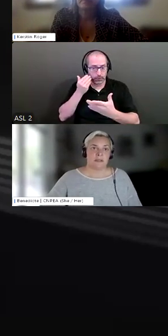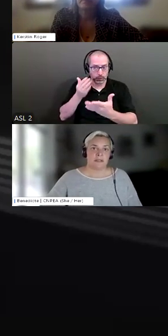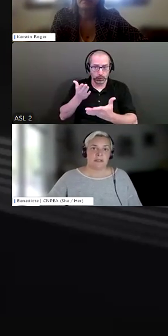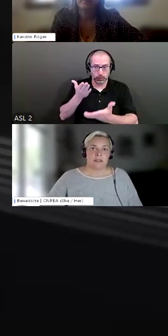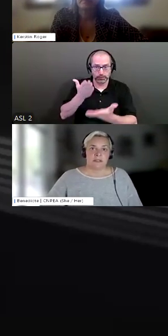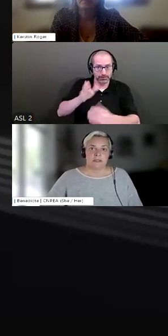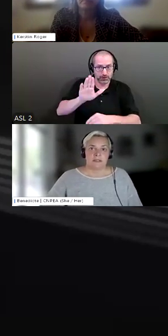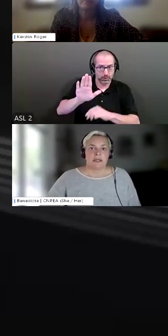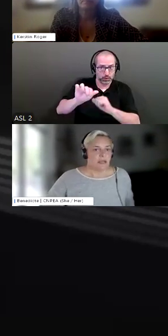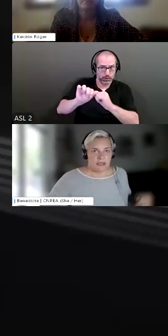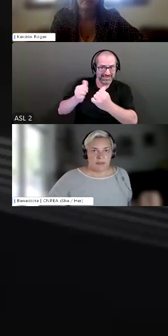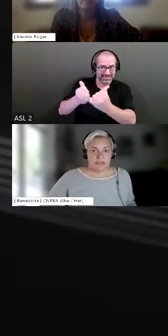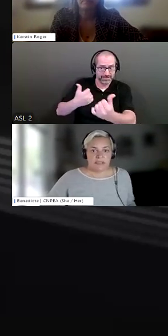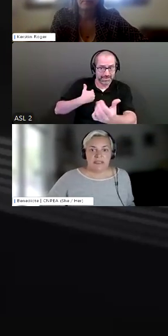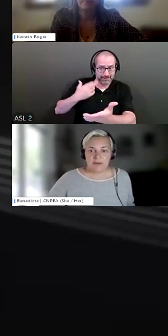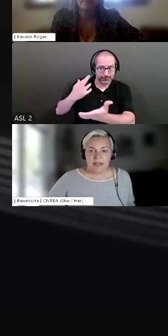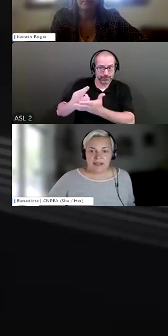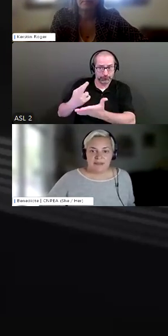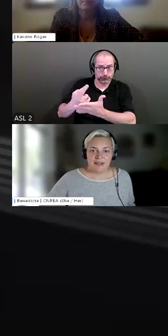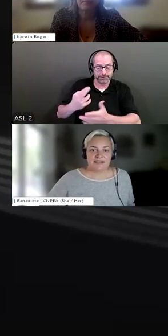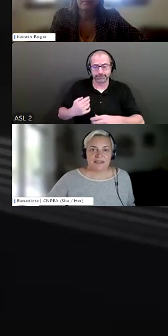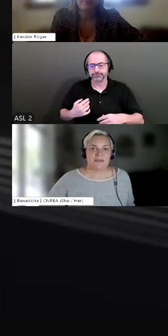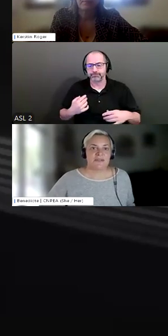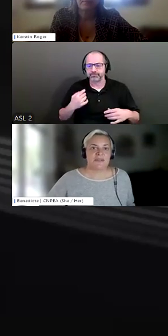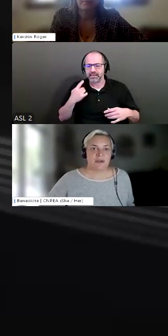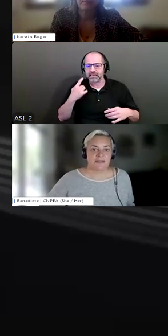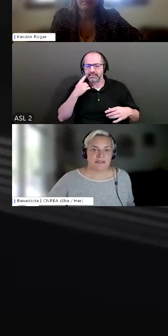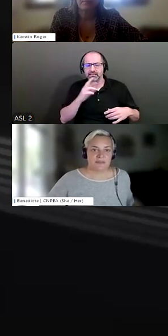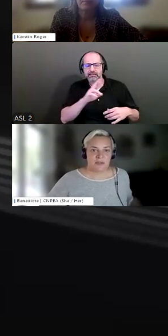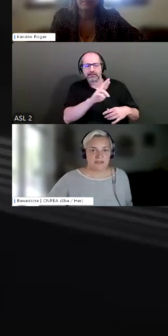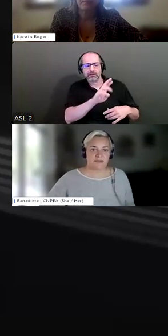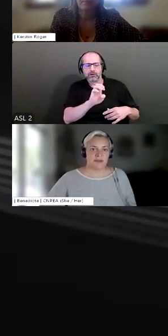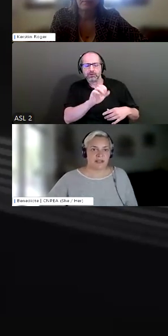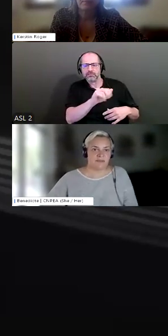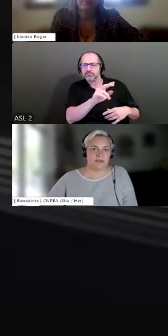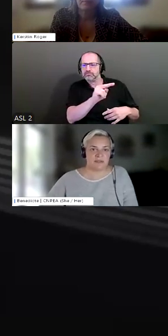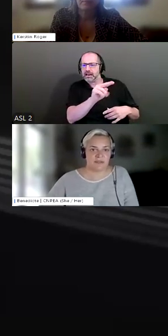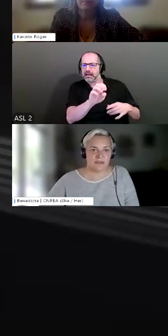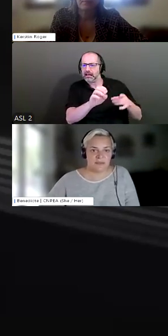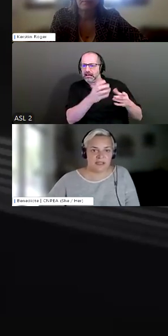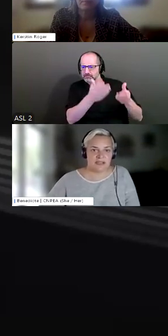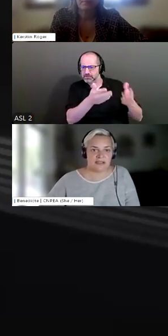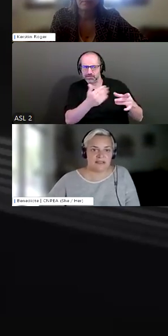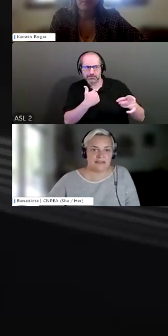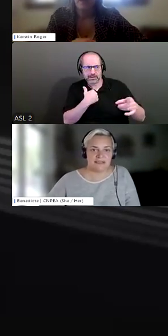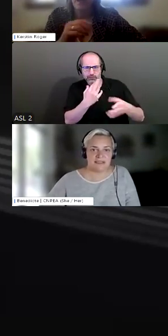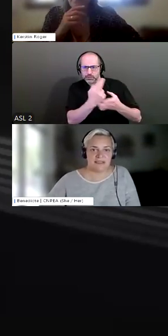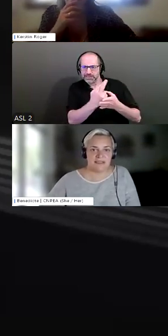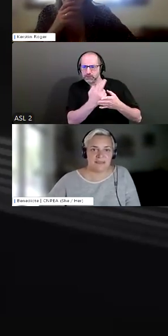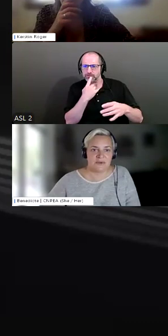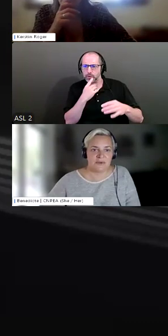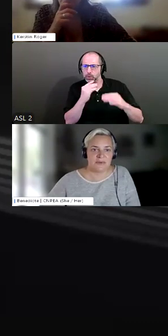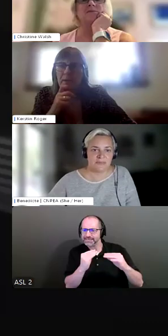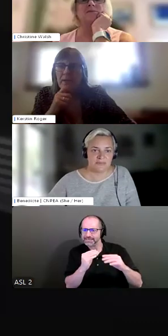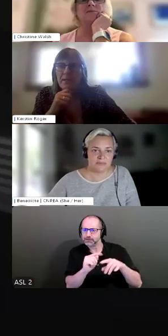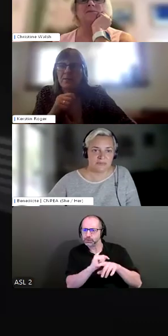to recommend. I believe Rayanne might have something to say about this as well. So Rayanne, if you can turn on your mic. And Let I'll me